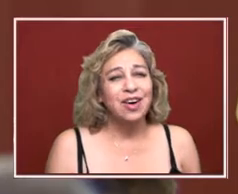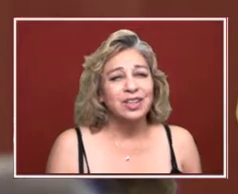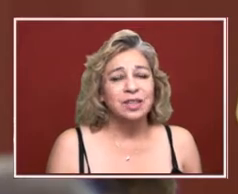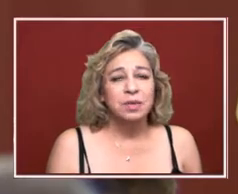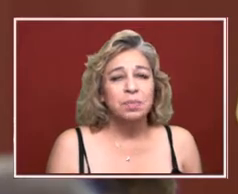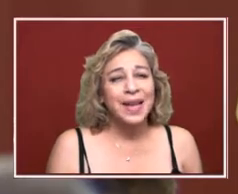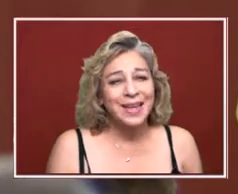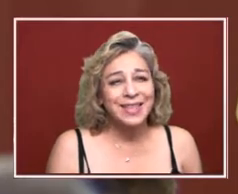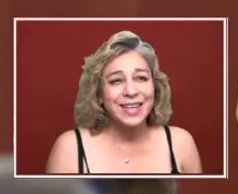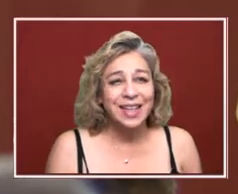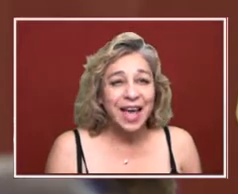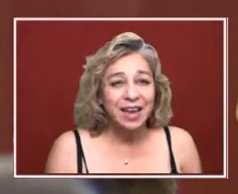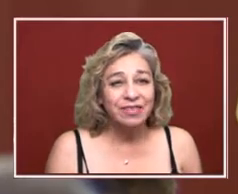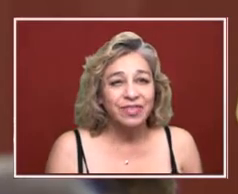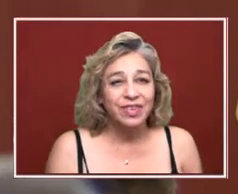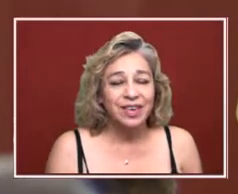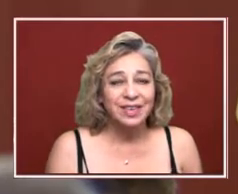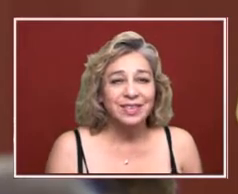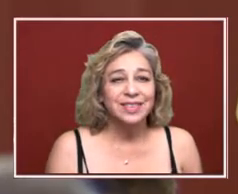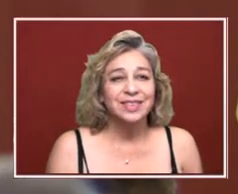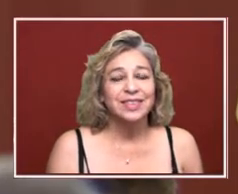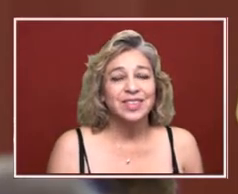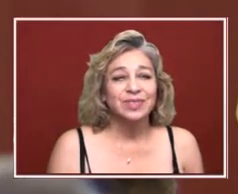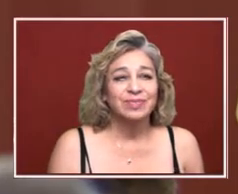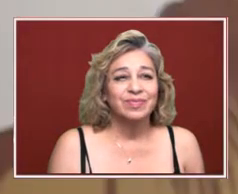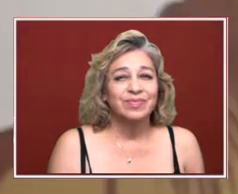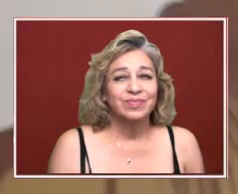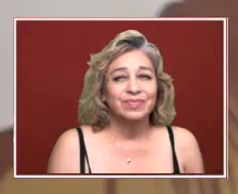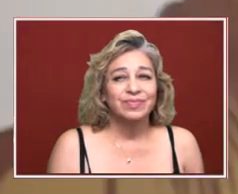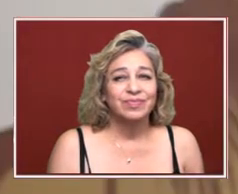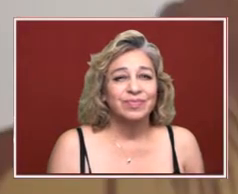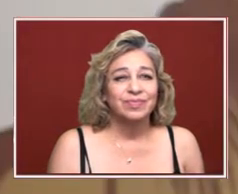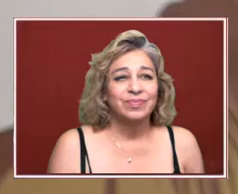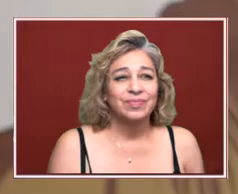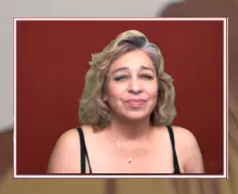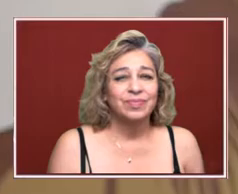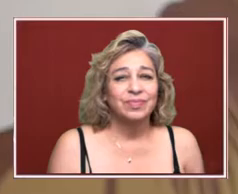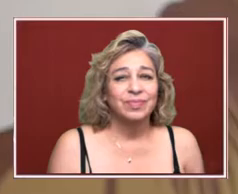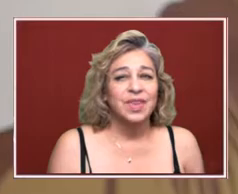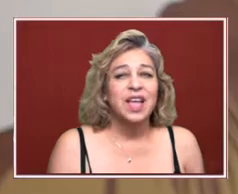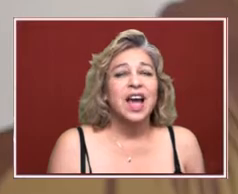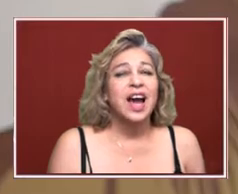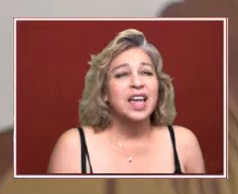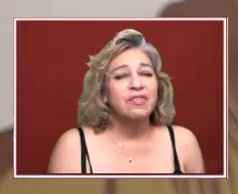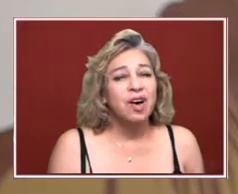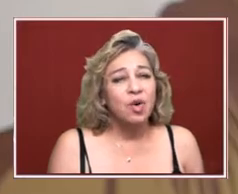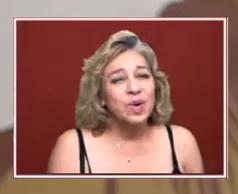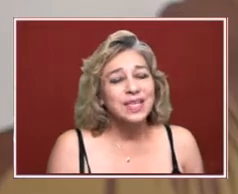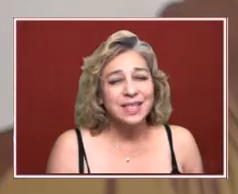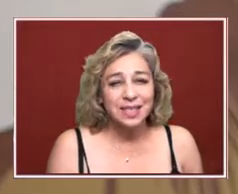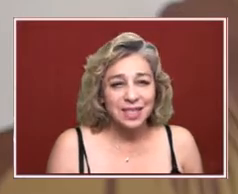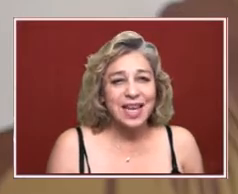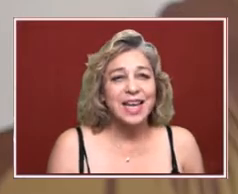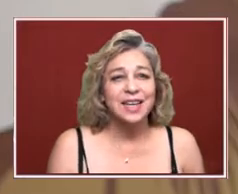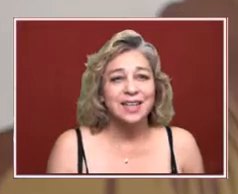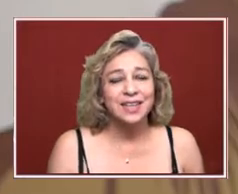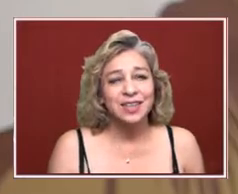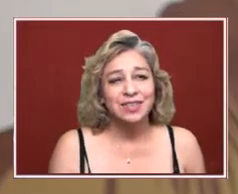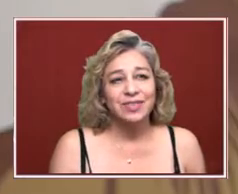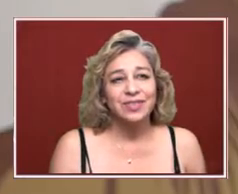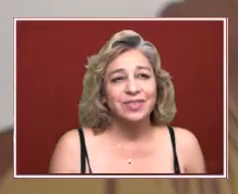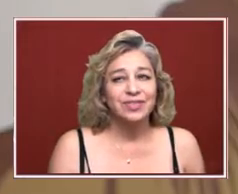is called Planting Life. Yo siempre he sostenido. I have always